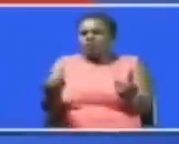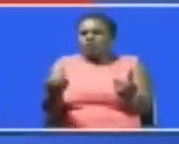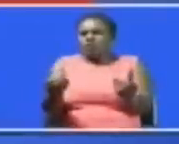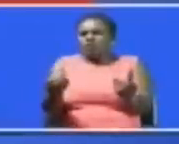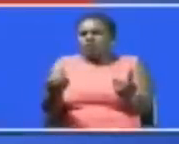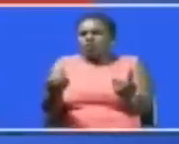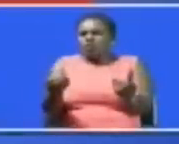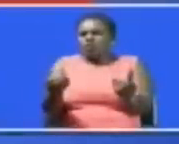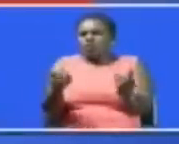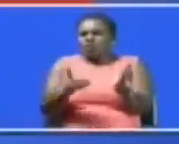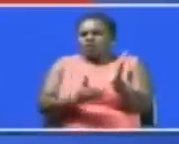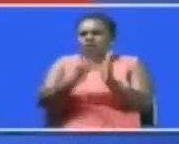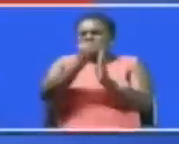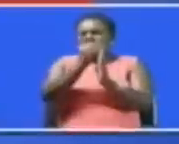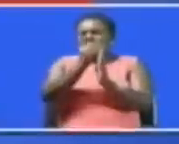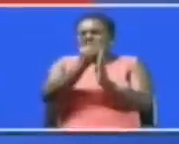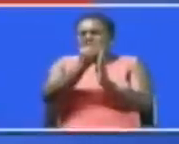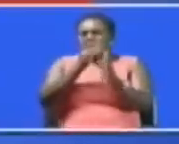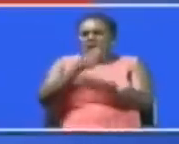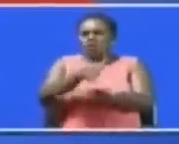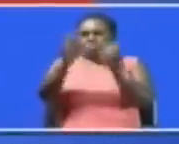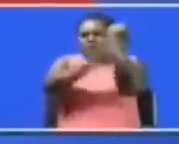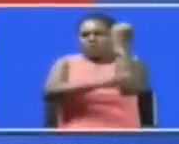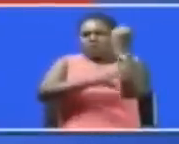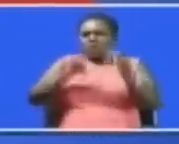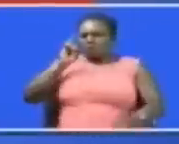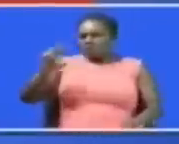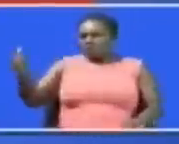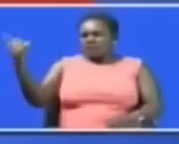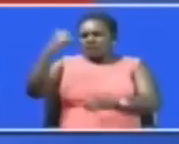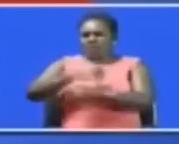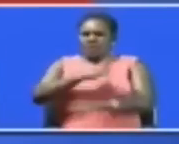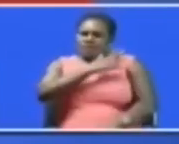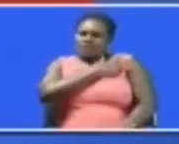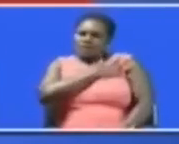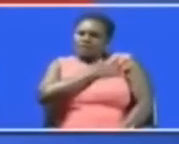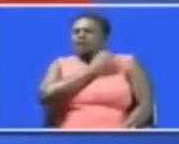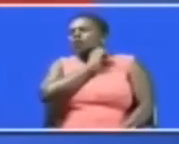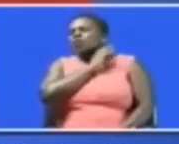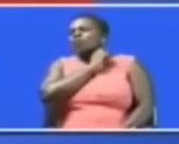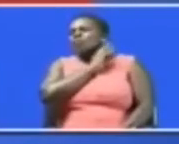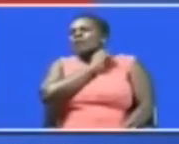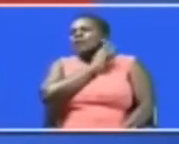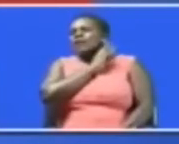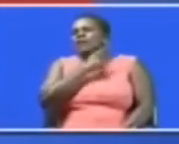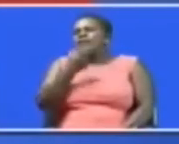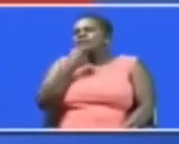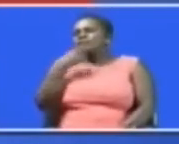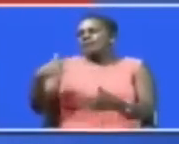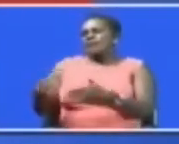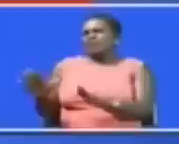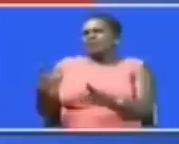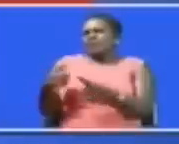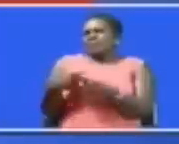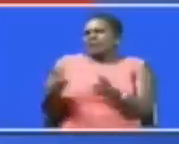the question of distribution of development across the country. You can see, the other day it was NASA complaining, Orengo complaining that Nyanza has been left